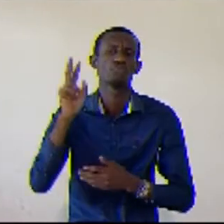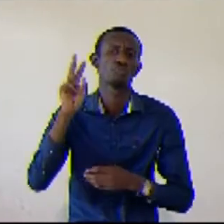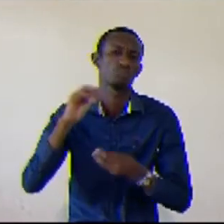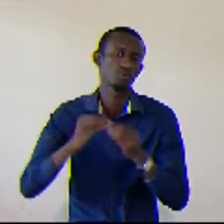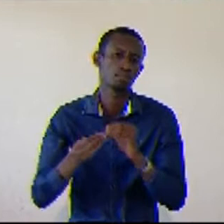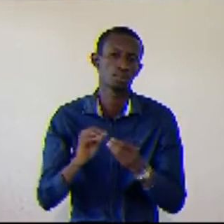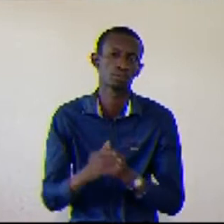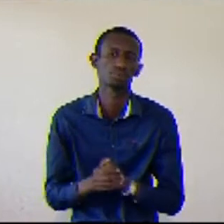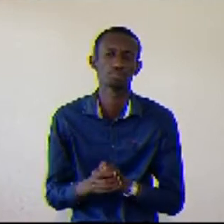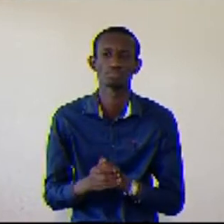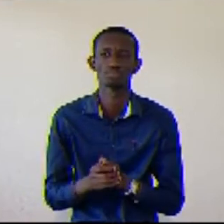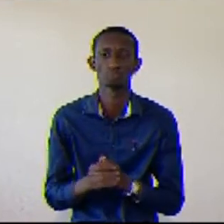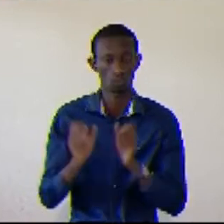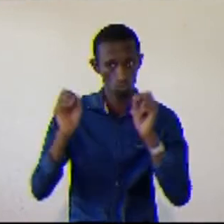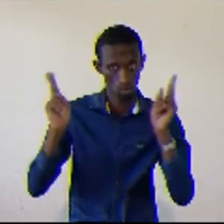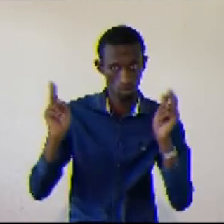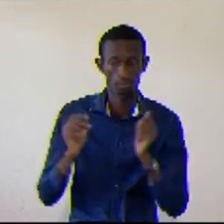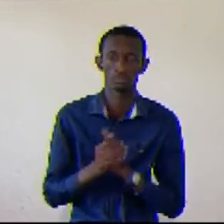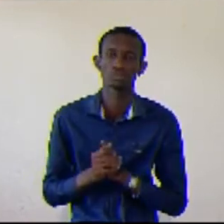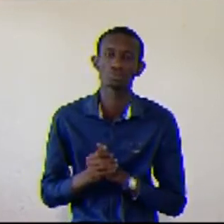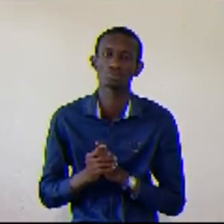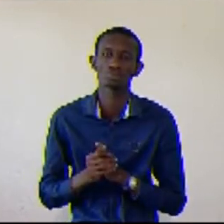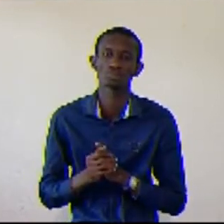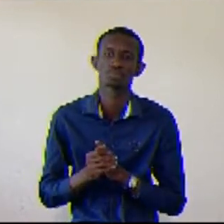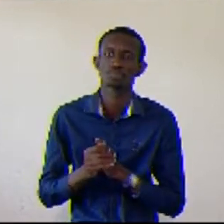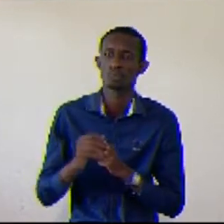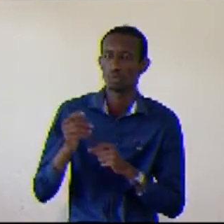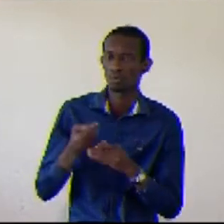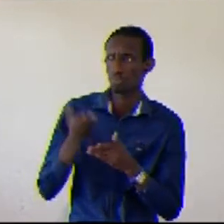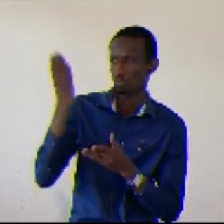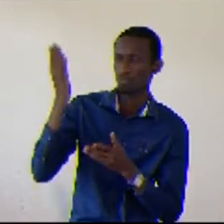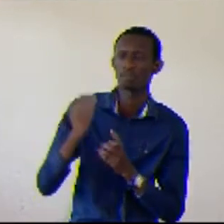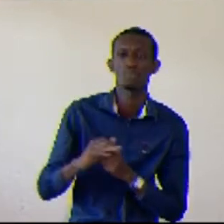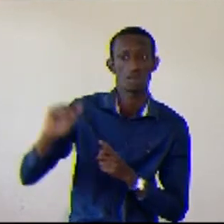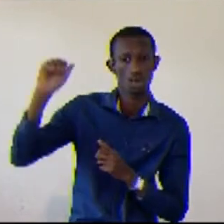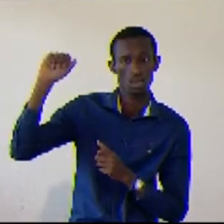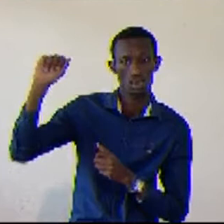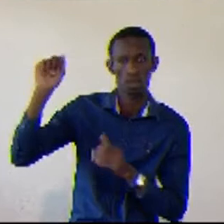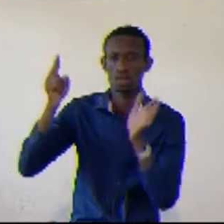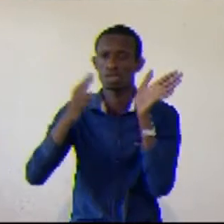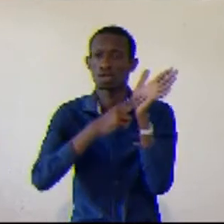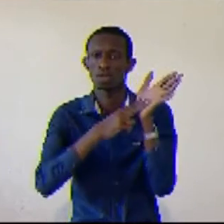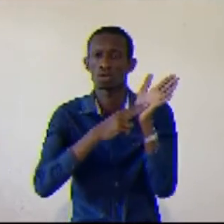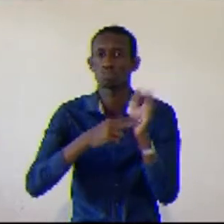Okay. Now, for me, a is equal to 1, b equals